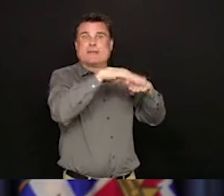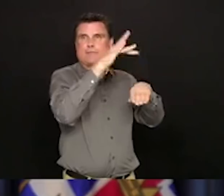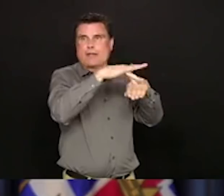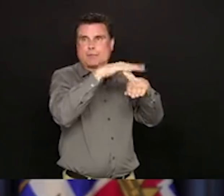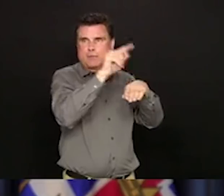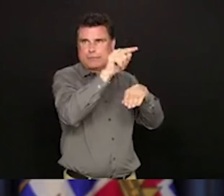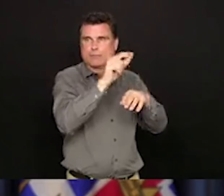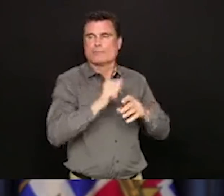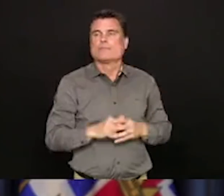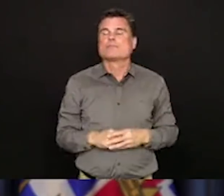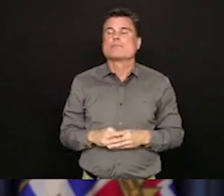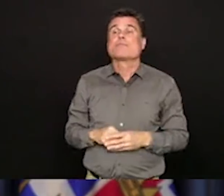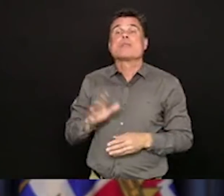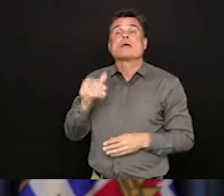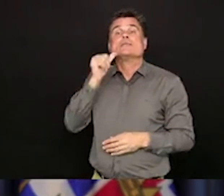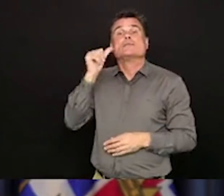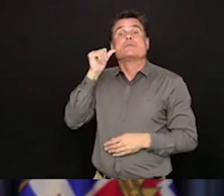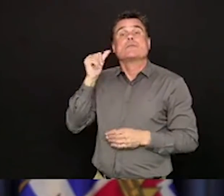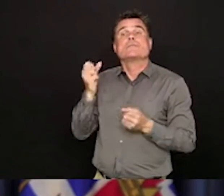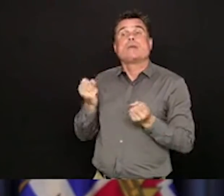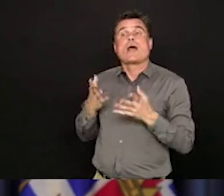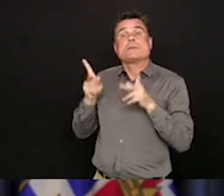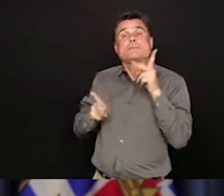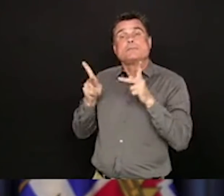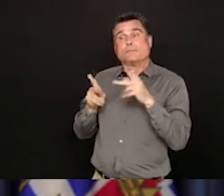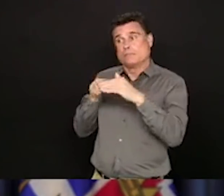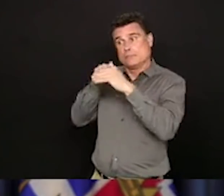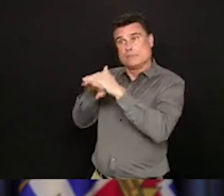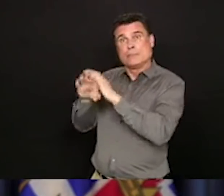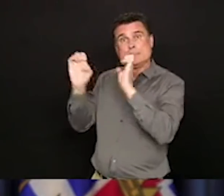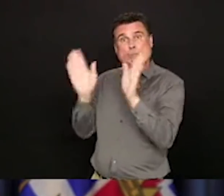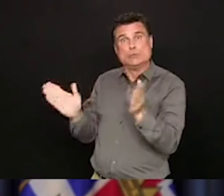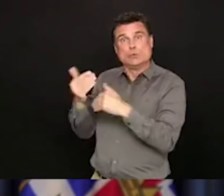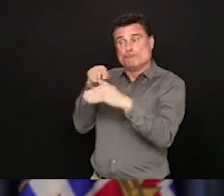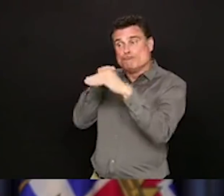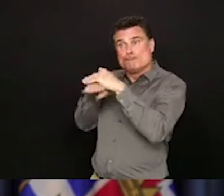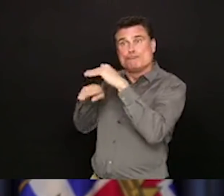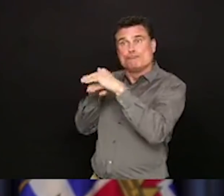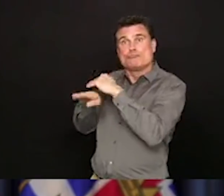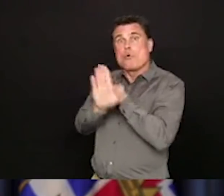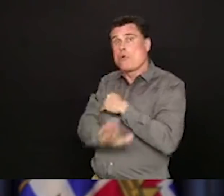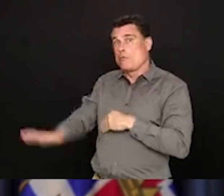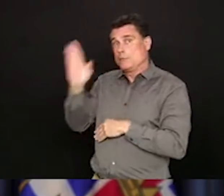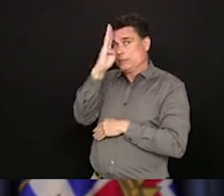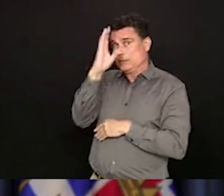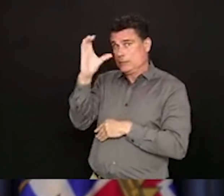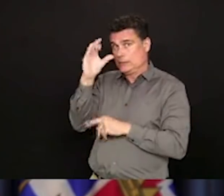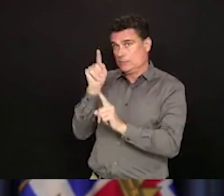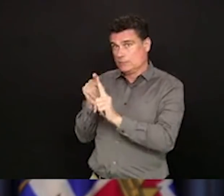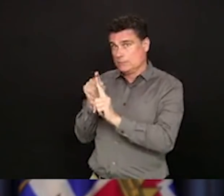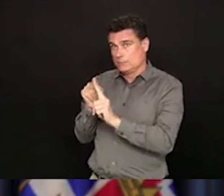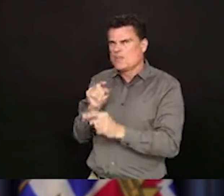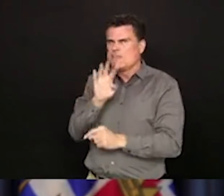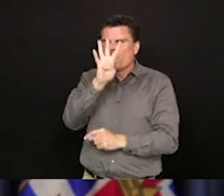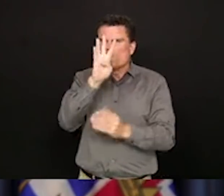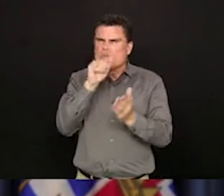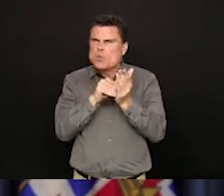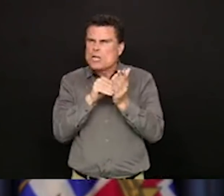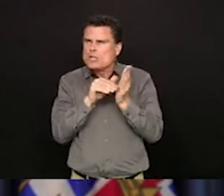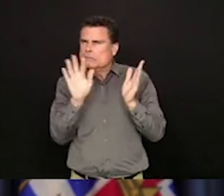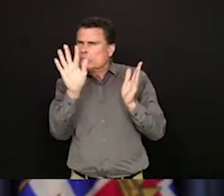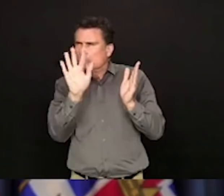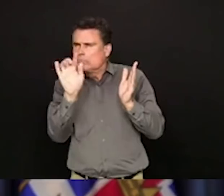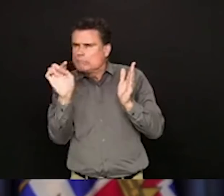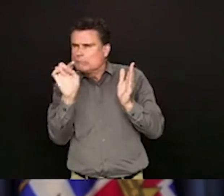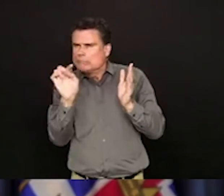people visited emergency rooms across BC, which is up from just under 3,000 on April 6th, although